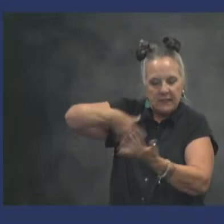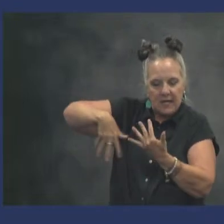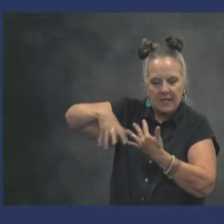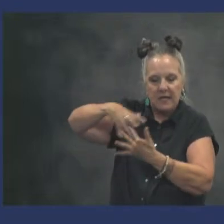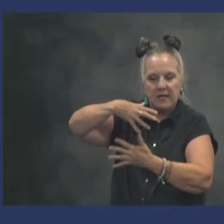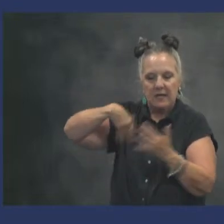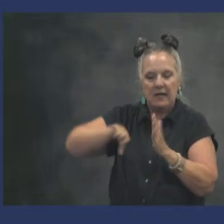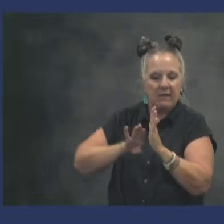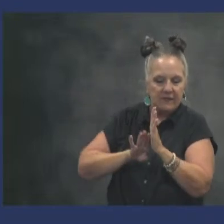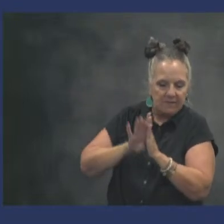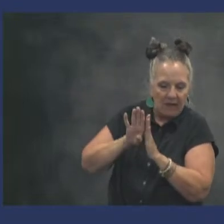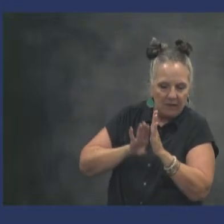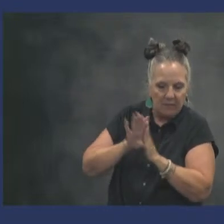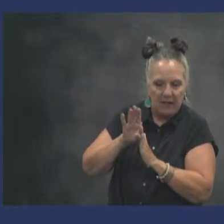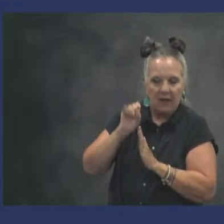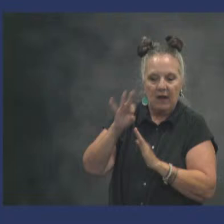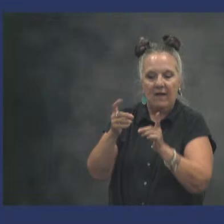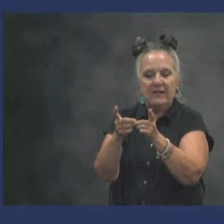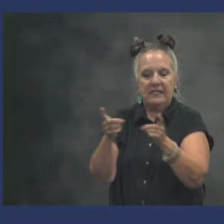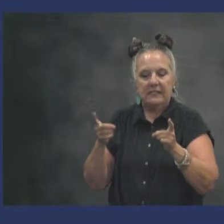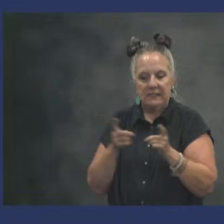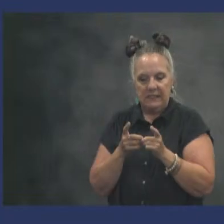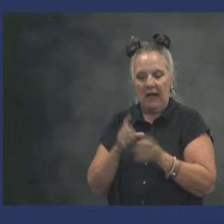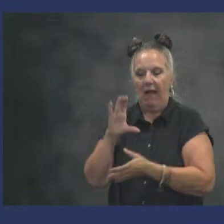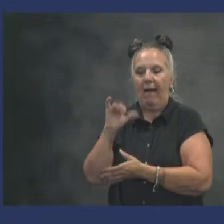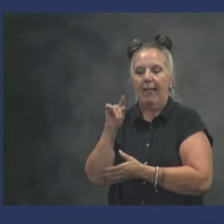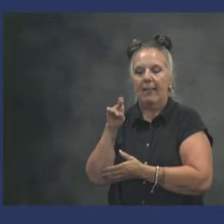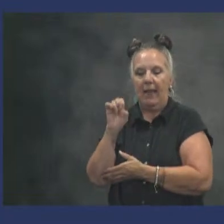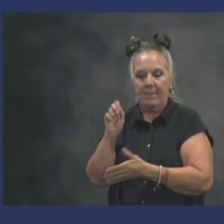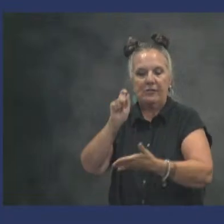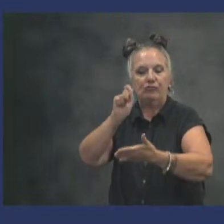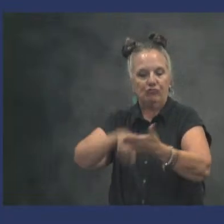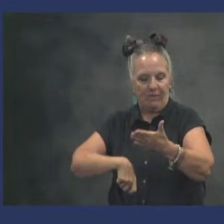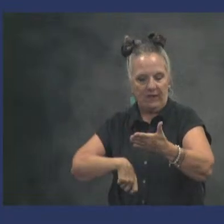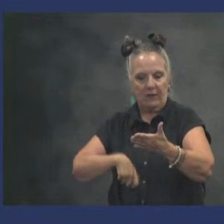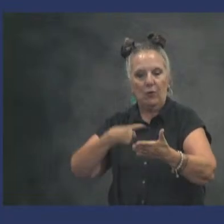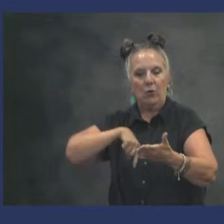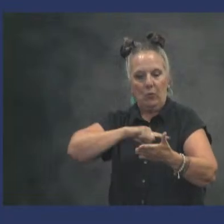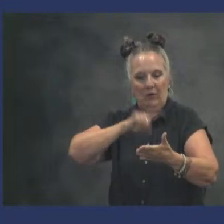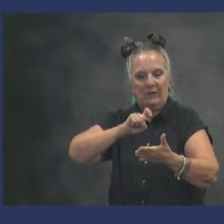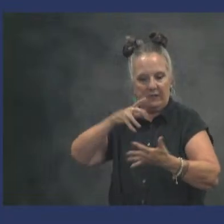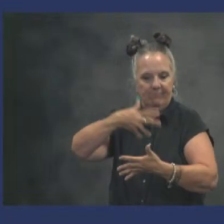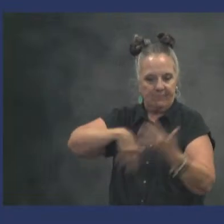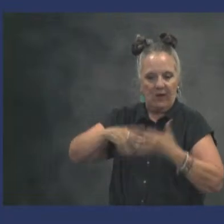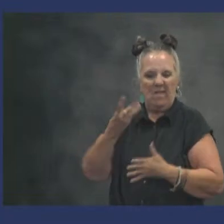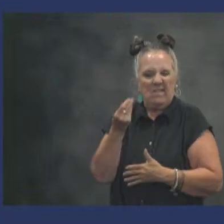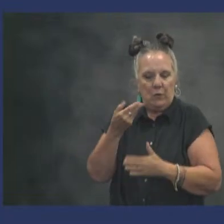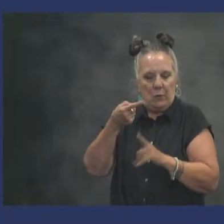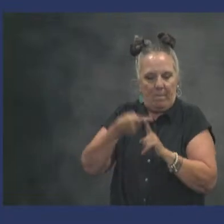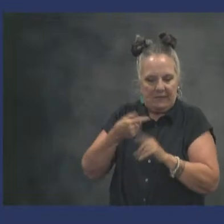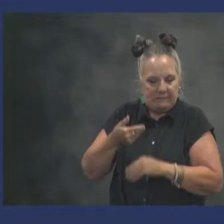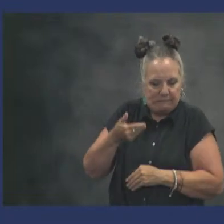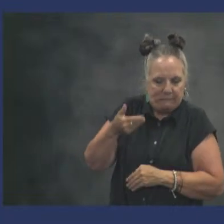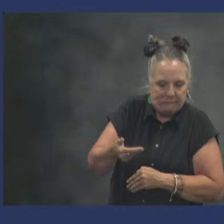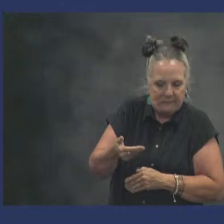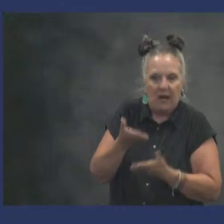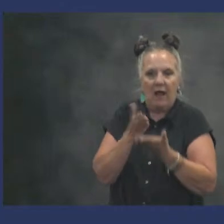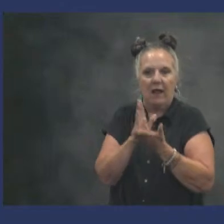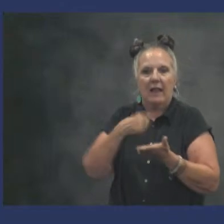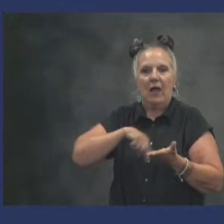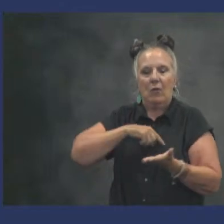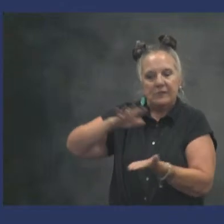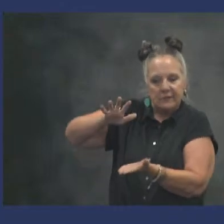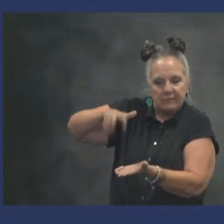the development of a district-wide climate survey that we will need to engage in the coming months, to allow us to